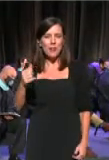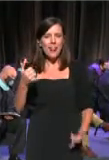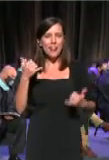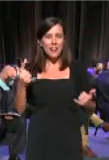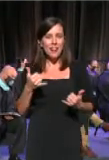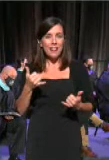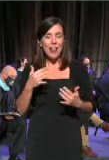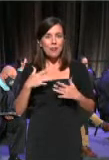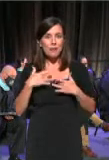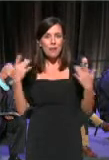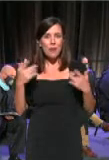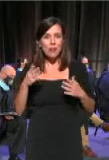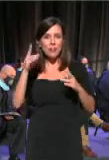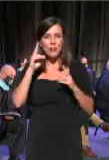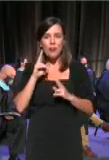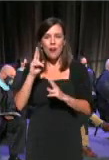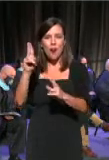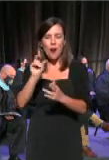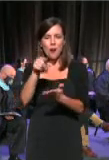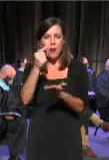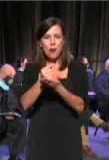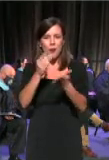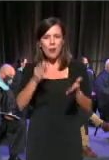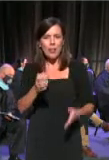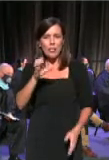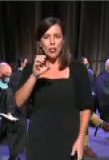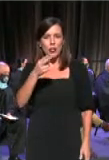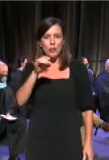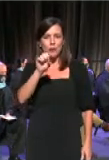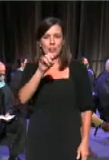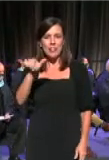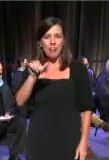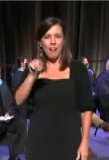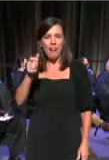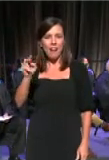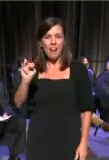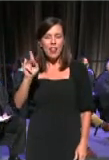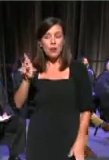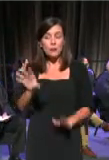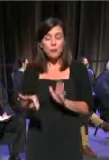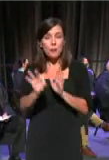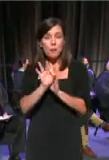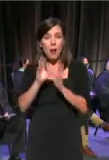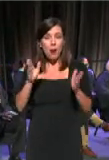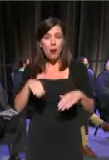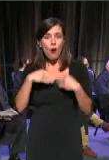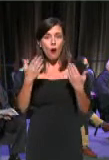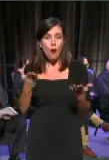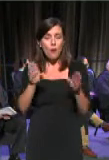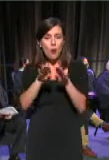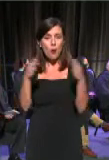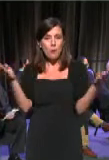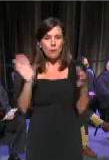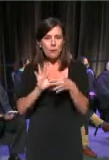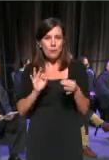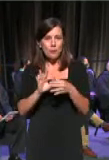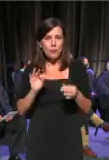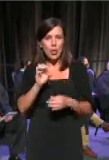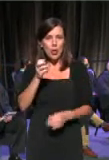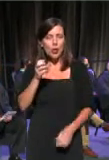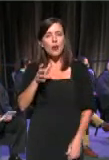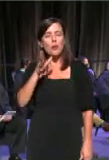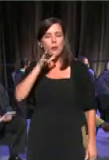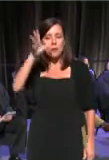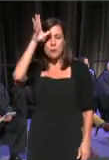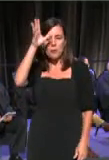to present honor graduate Chrissy Tan, who was selected to offer the opening remarks. Chrissy is